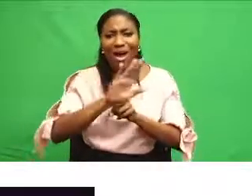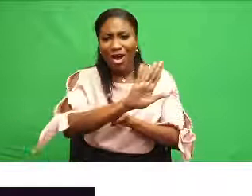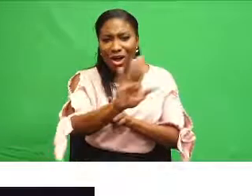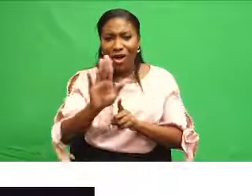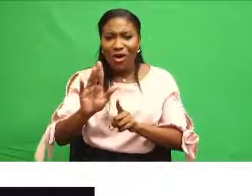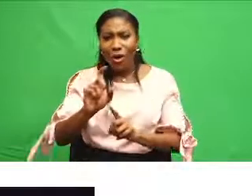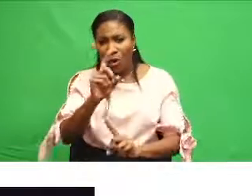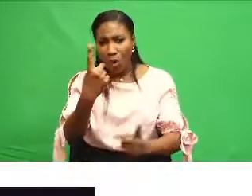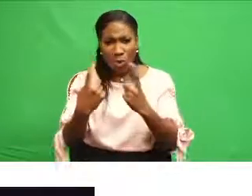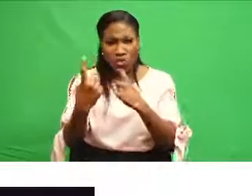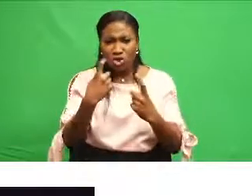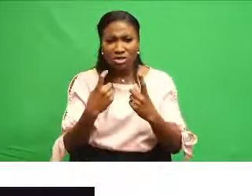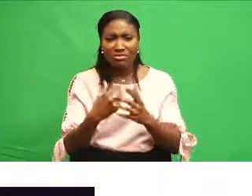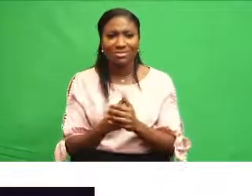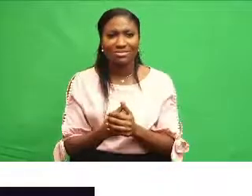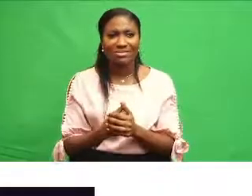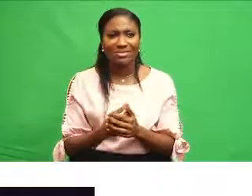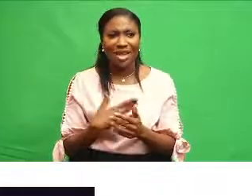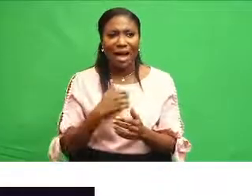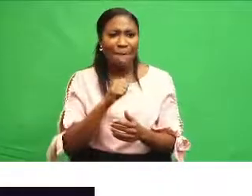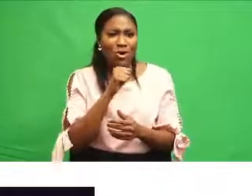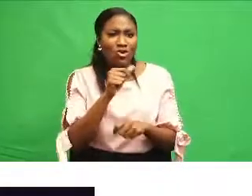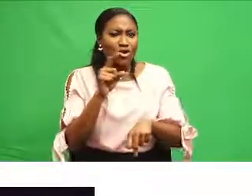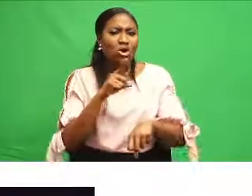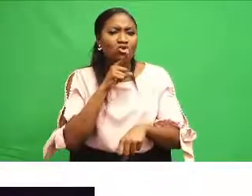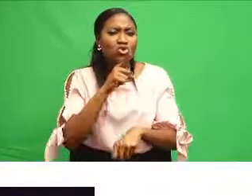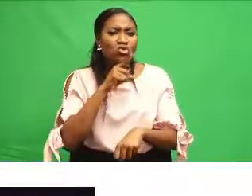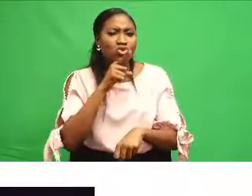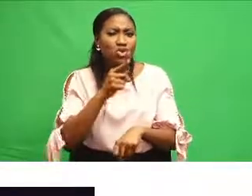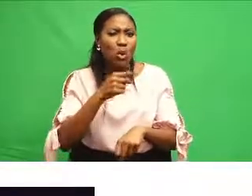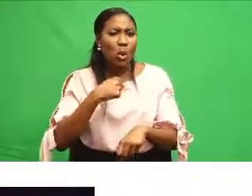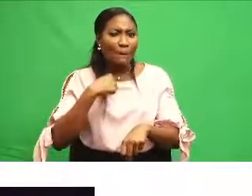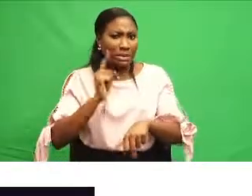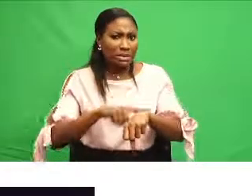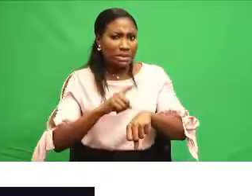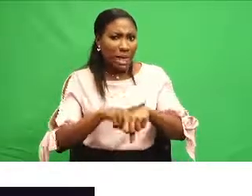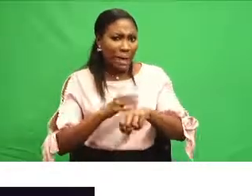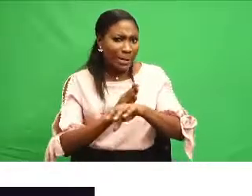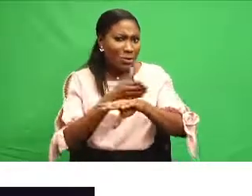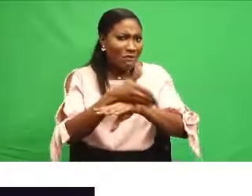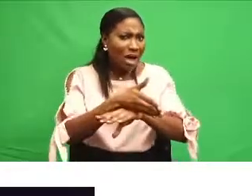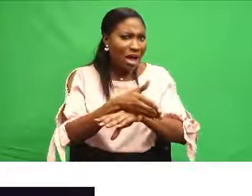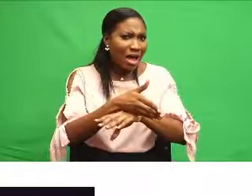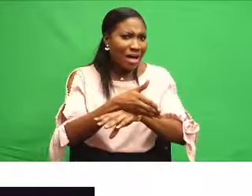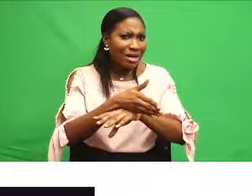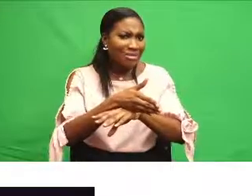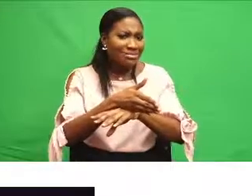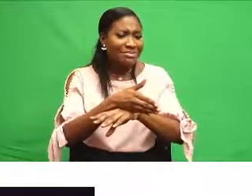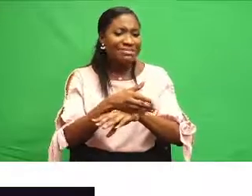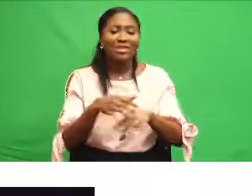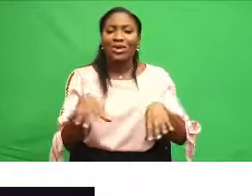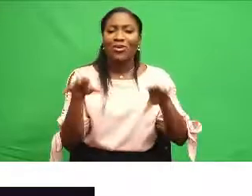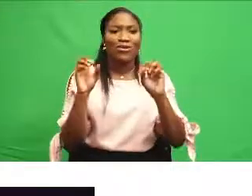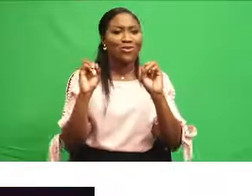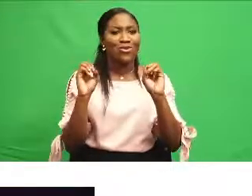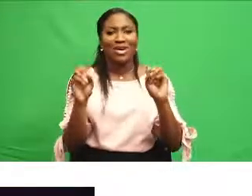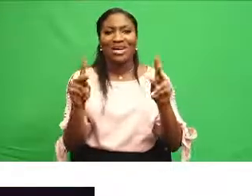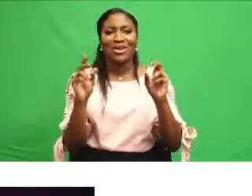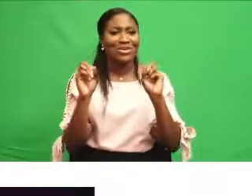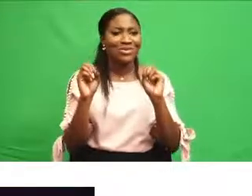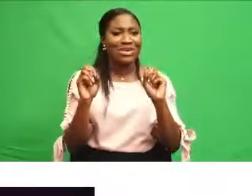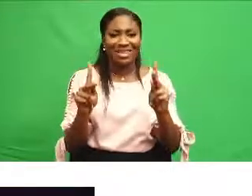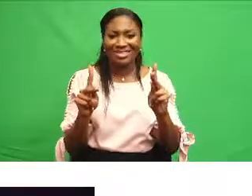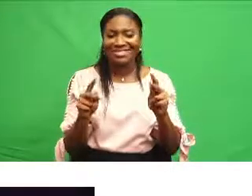planning. I'm not too sure what my time is looking like. How much more time do I have? All right. Okay. I